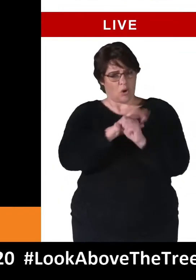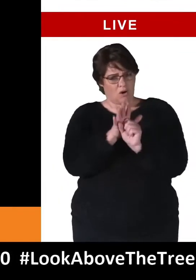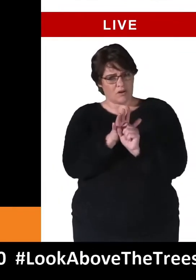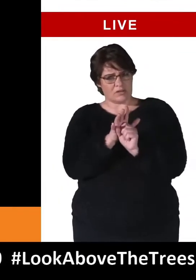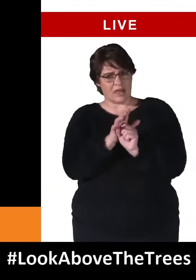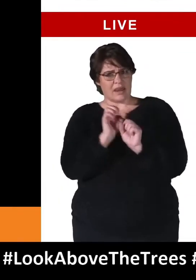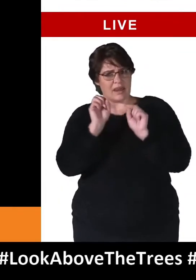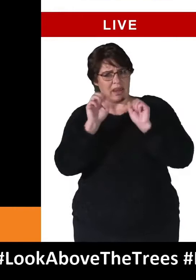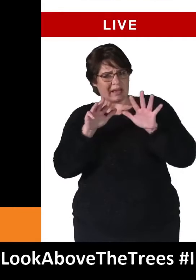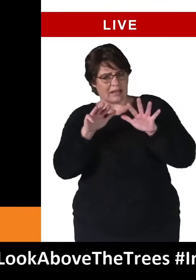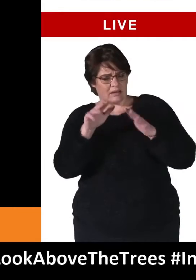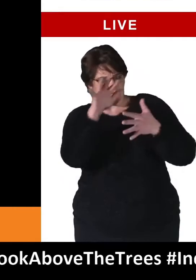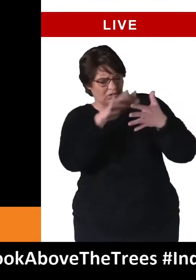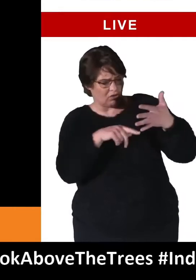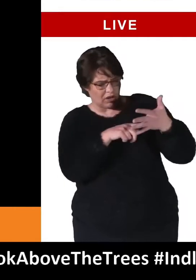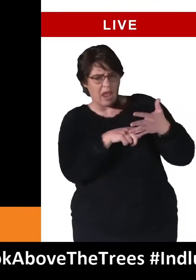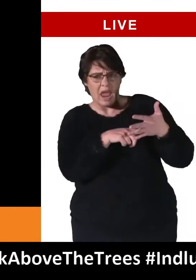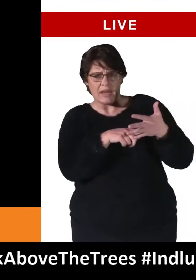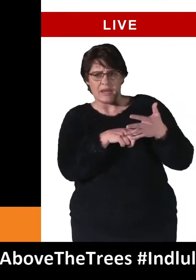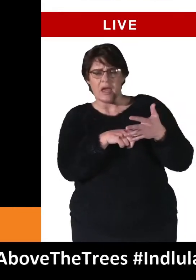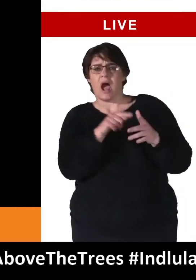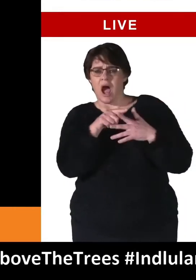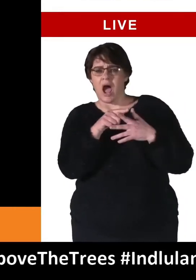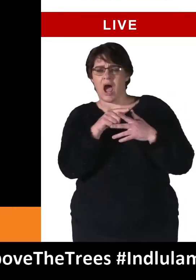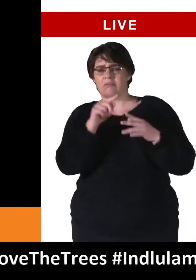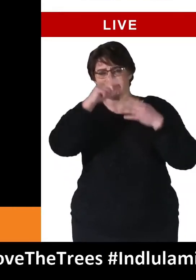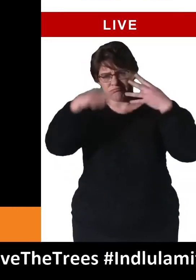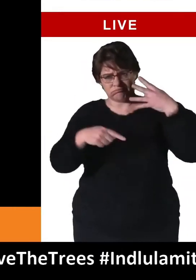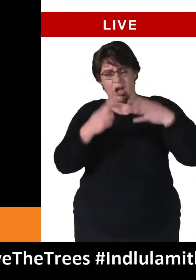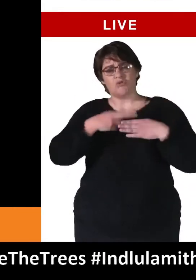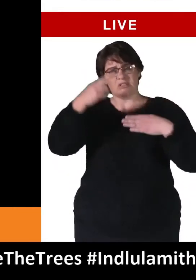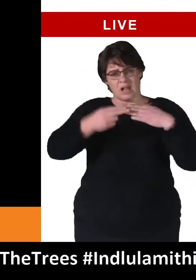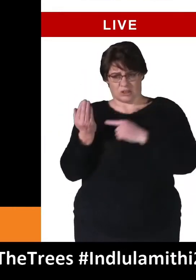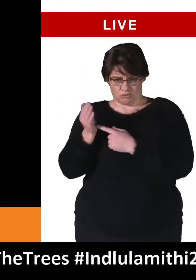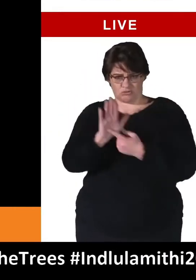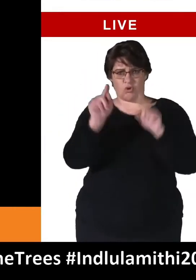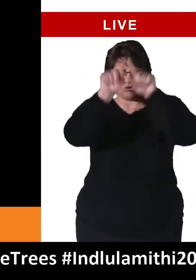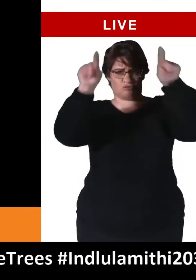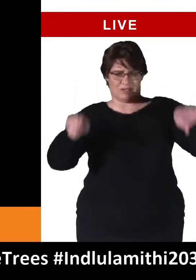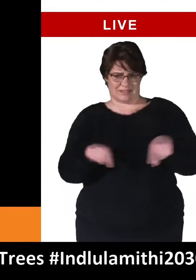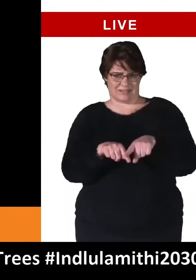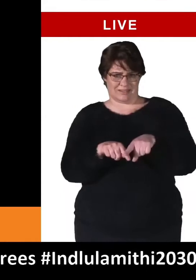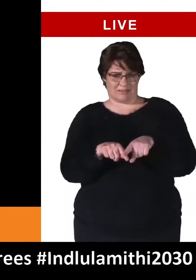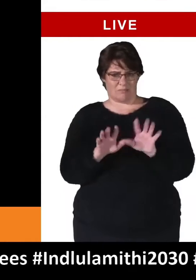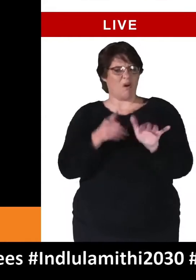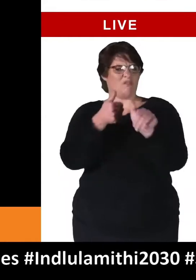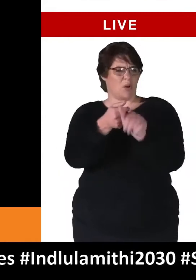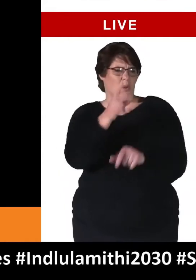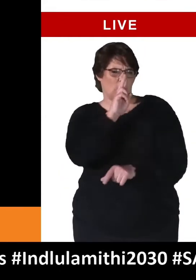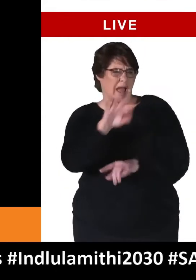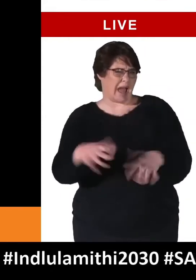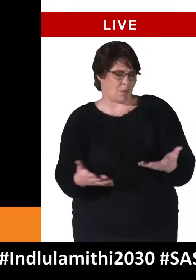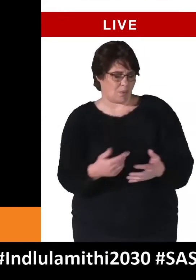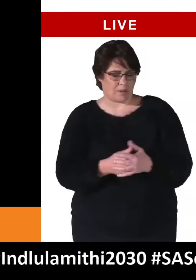COVID-19 scenarios and the status quo policies, and the results are shown on the screen as follows.